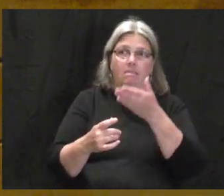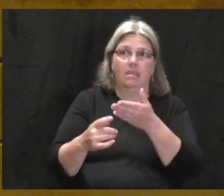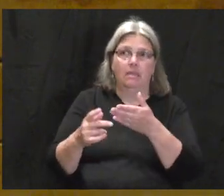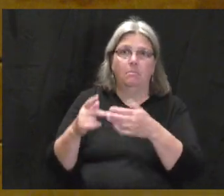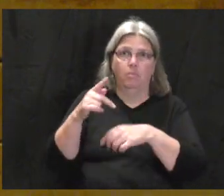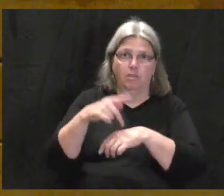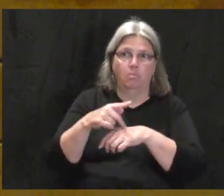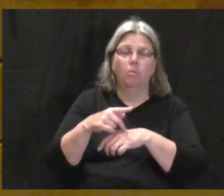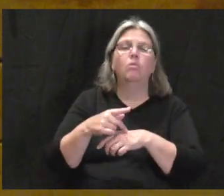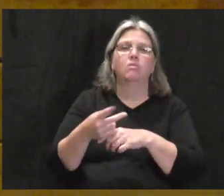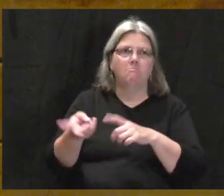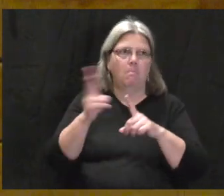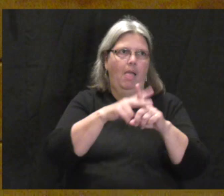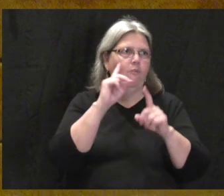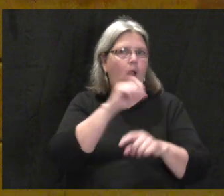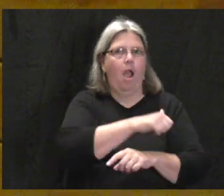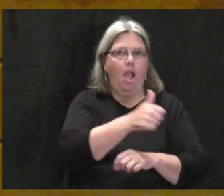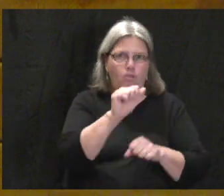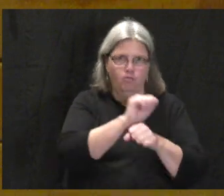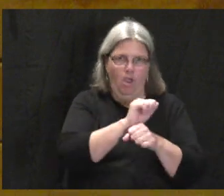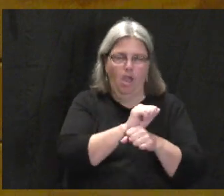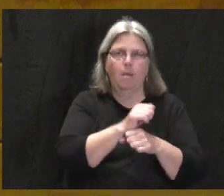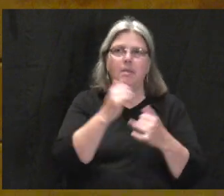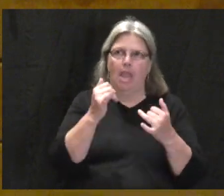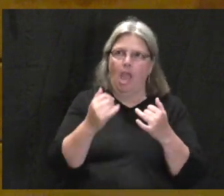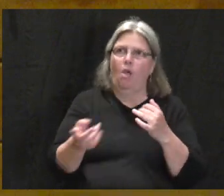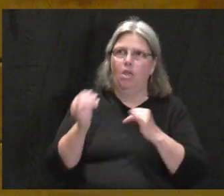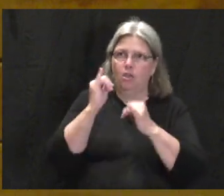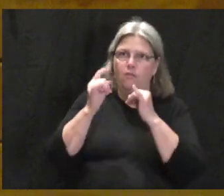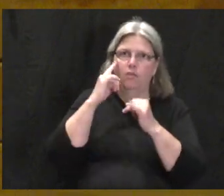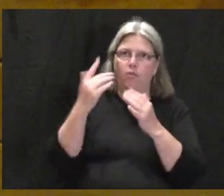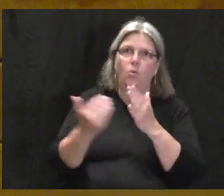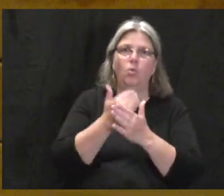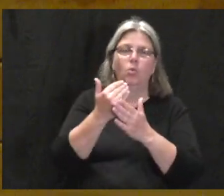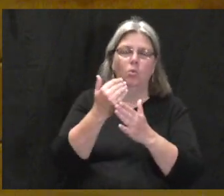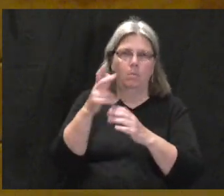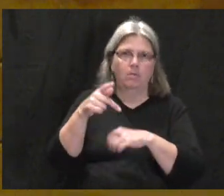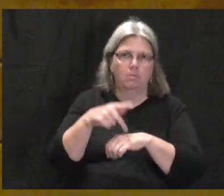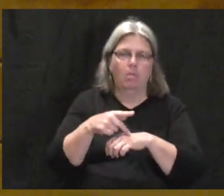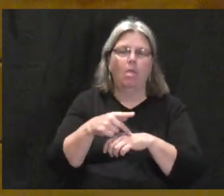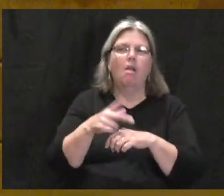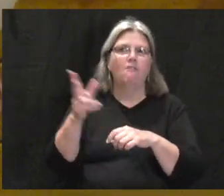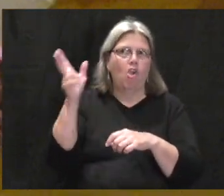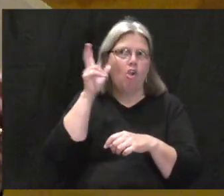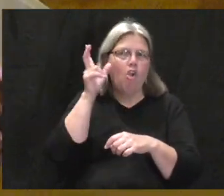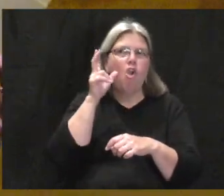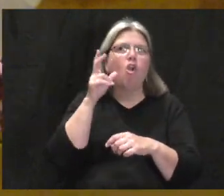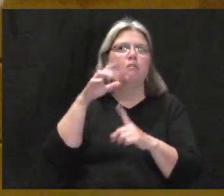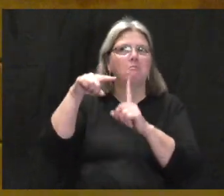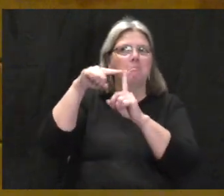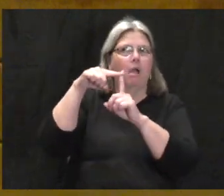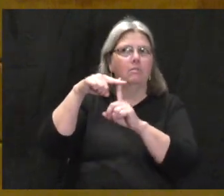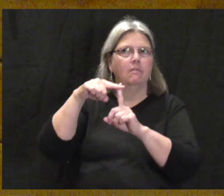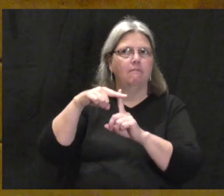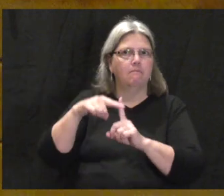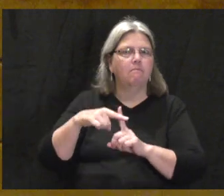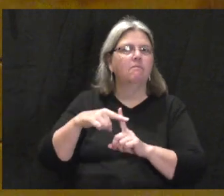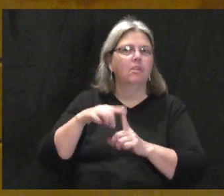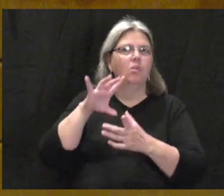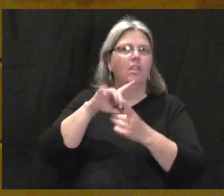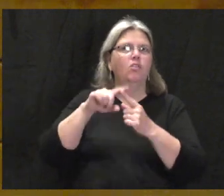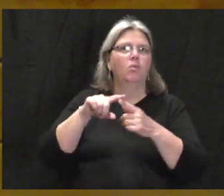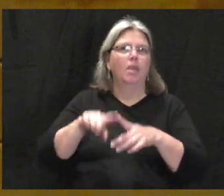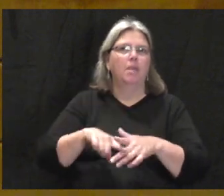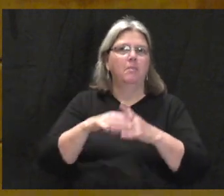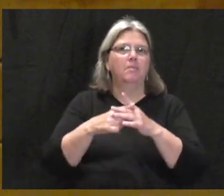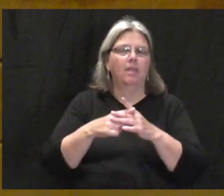jobs, and what came up in the interview was very positive, what I was hearing in terms of the implementation of both